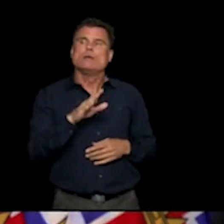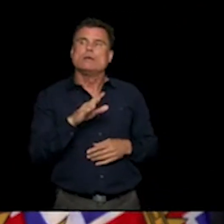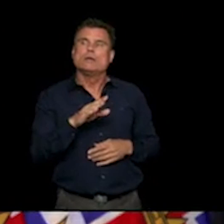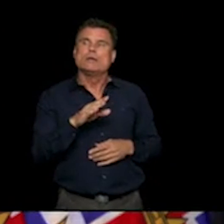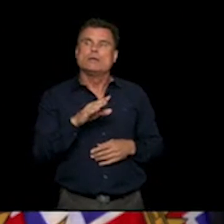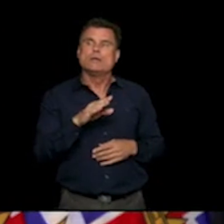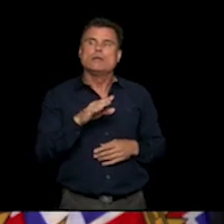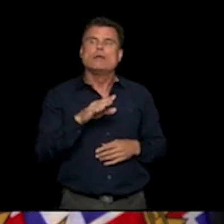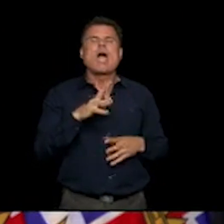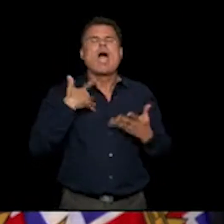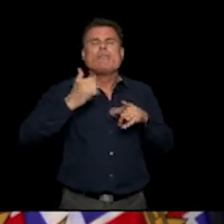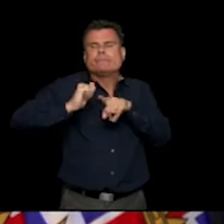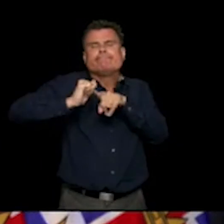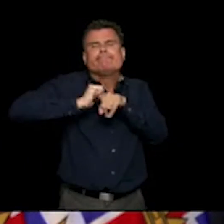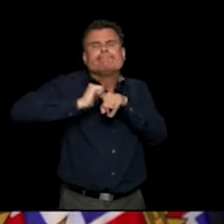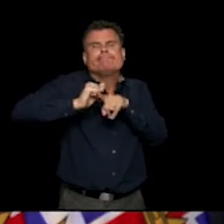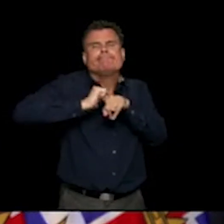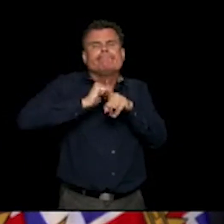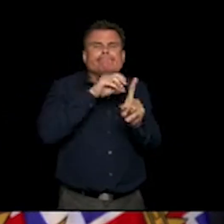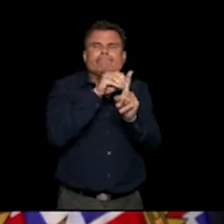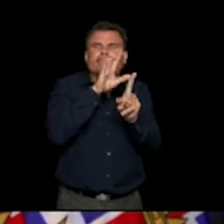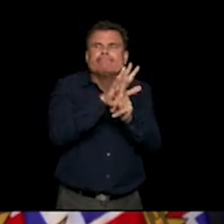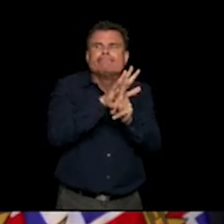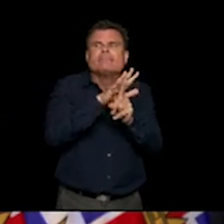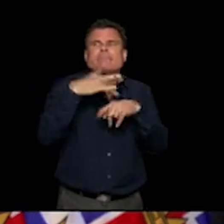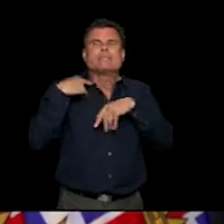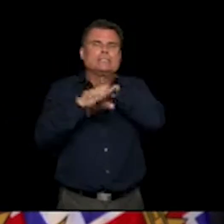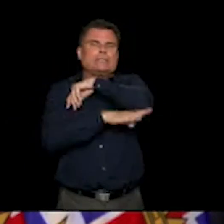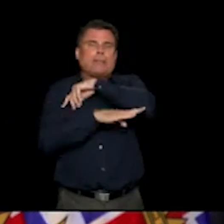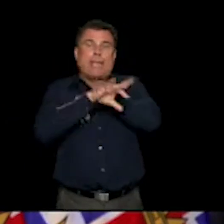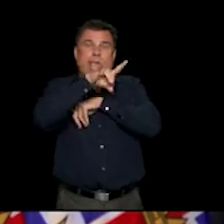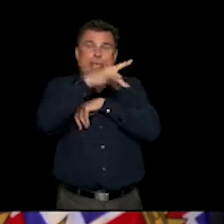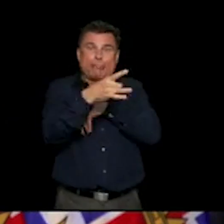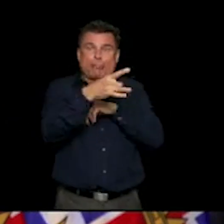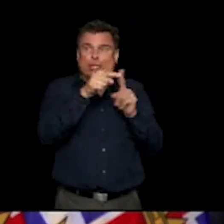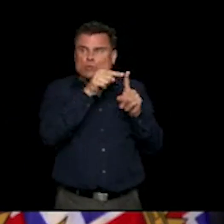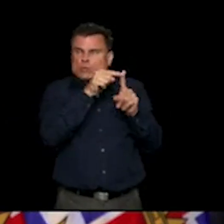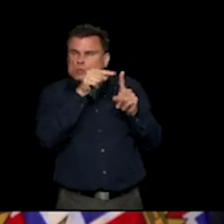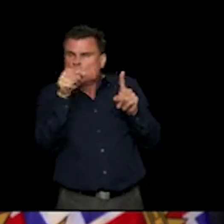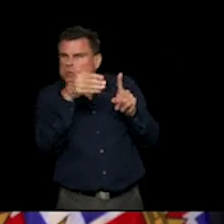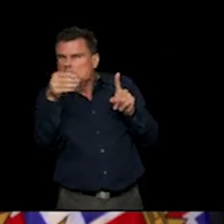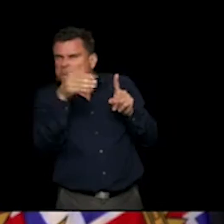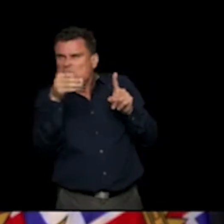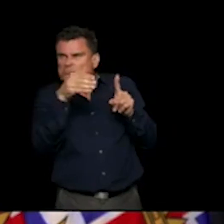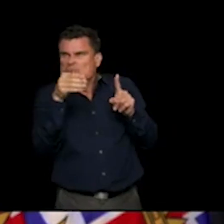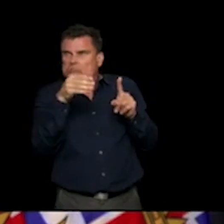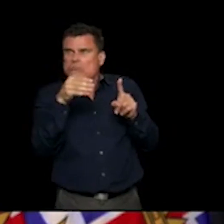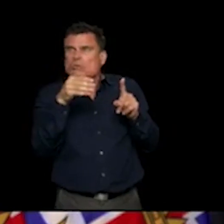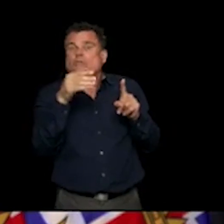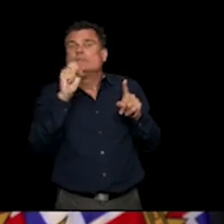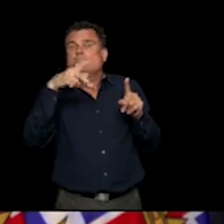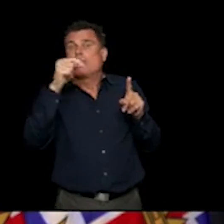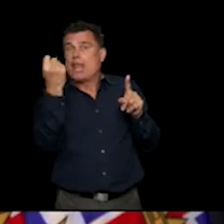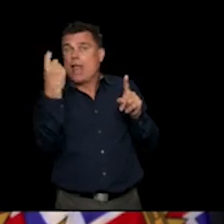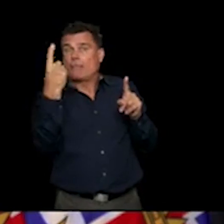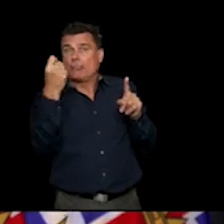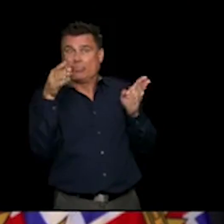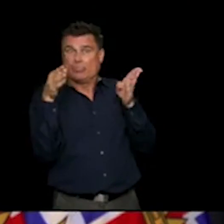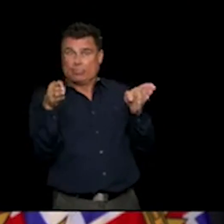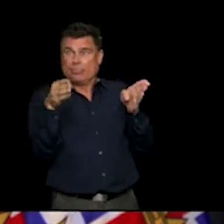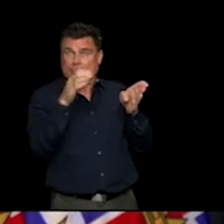11th, and the, as I mentioned, the enhanced outreach that's being done personally by school leaders with local